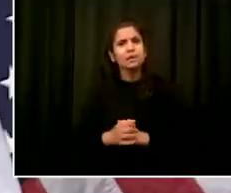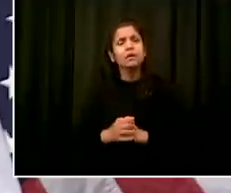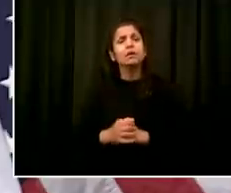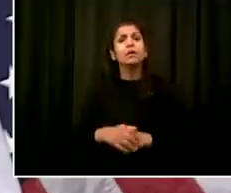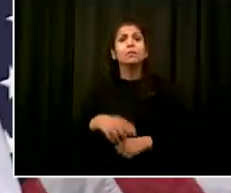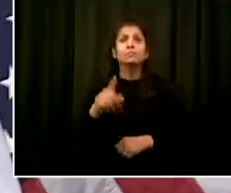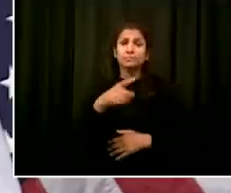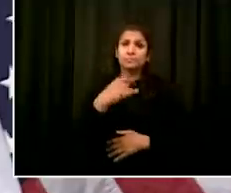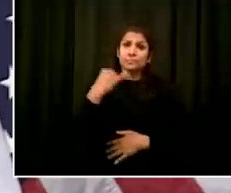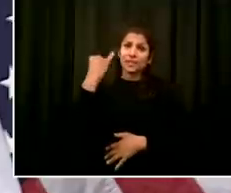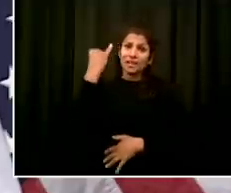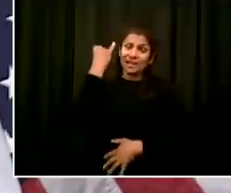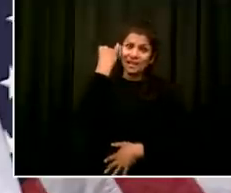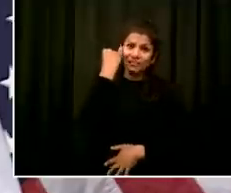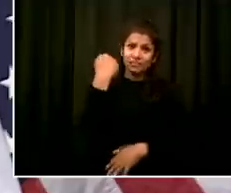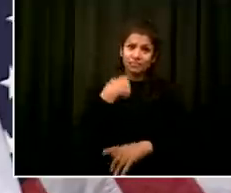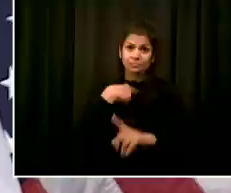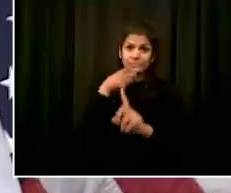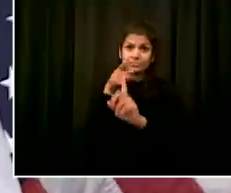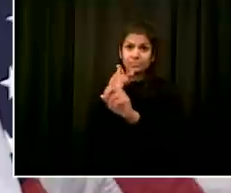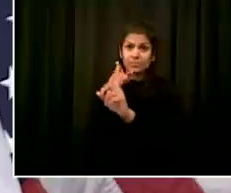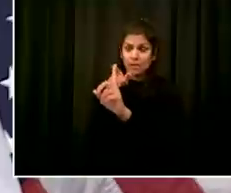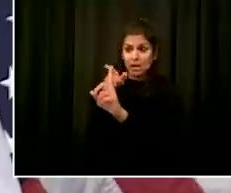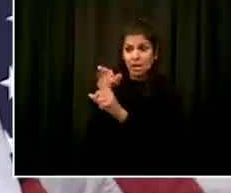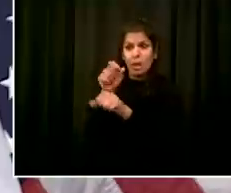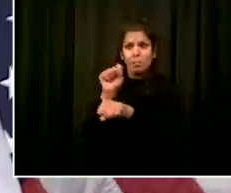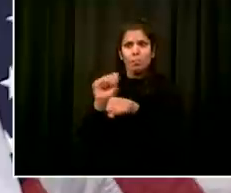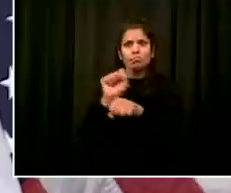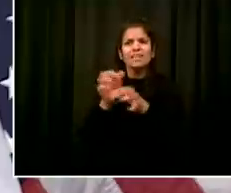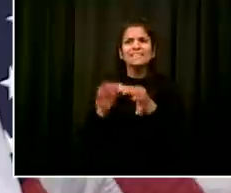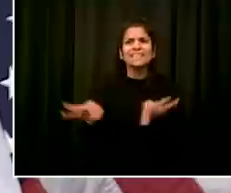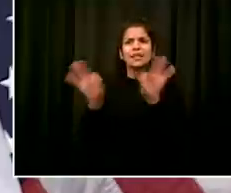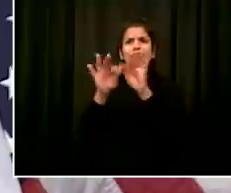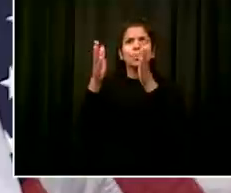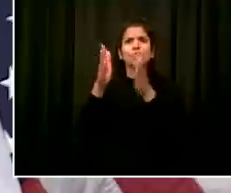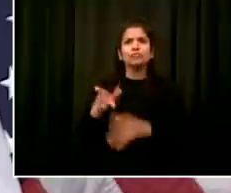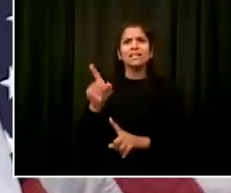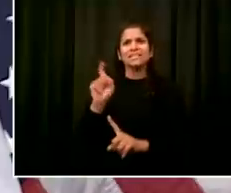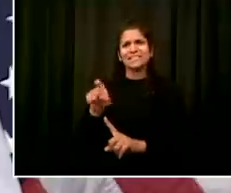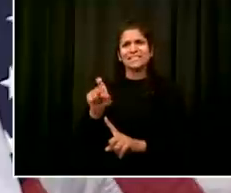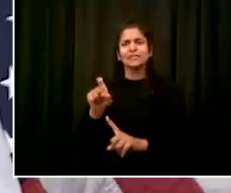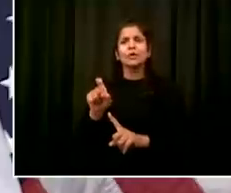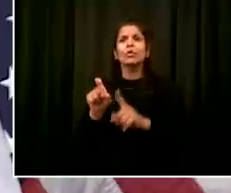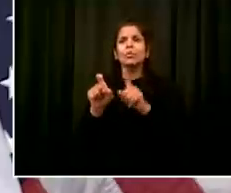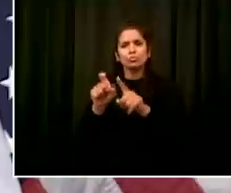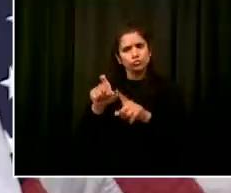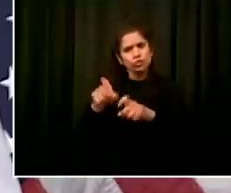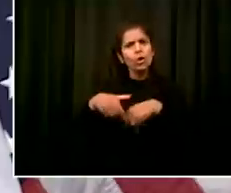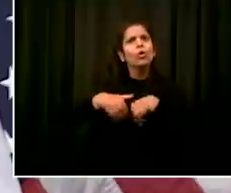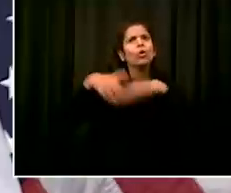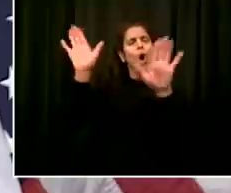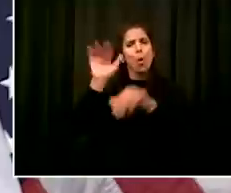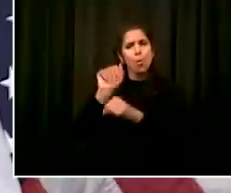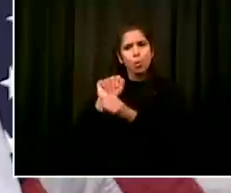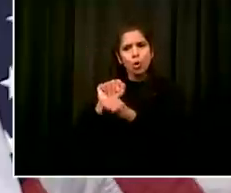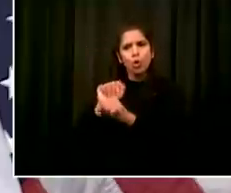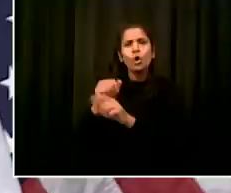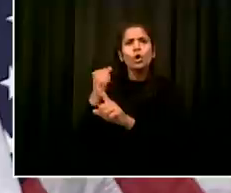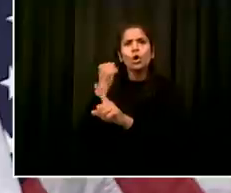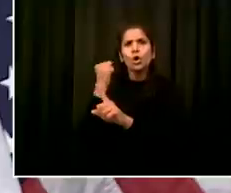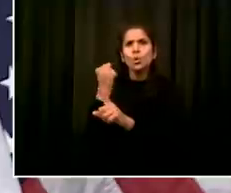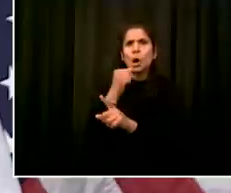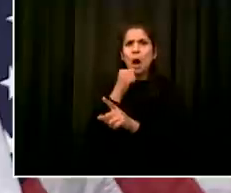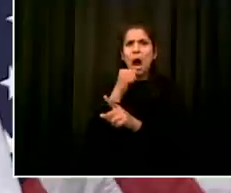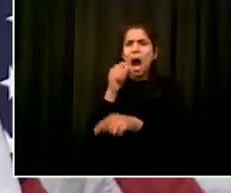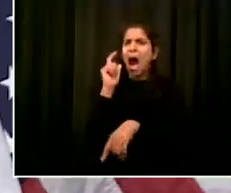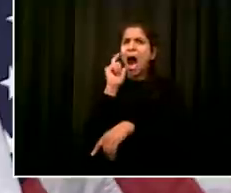it. I assume sometimes that's just based on a lot of activity and people trying to make sense of a complex situation. But the bottom line is, if